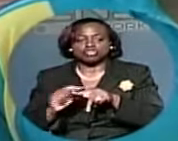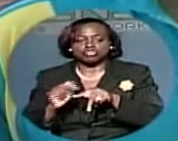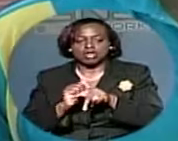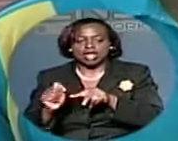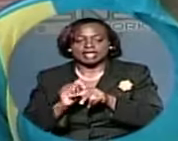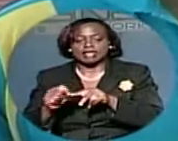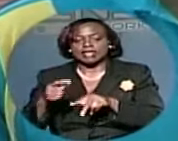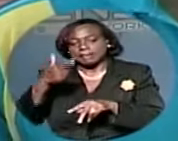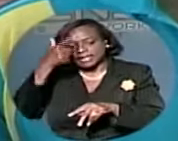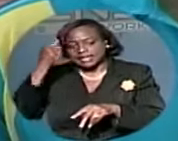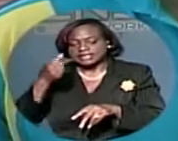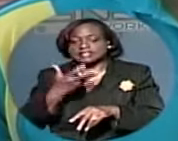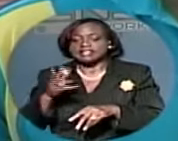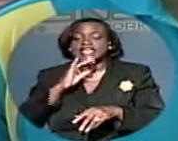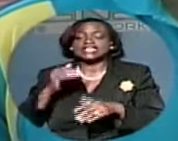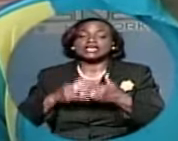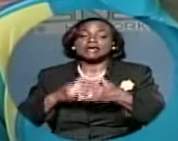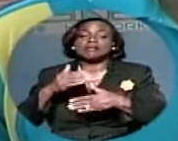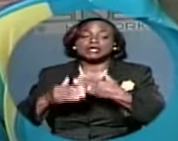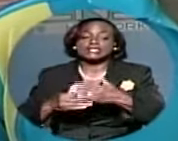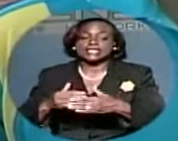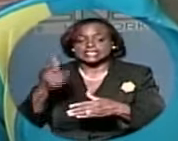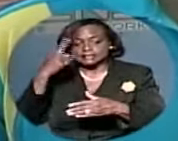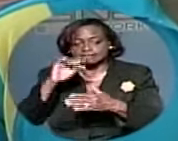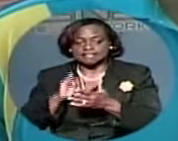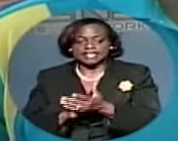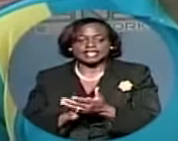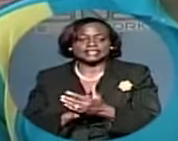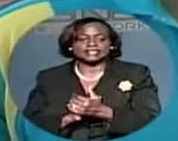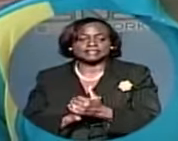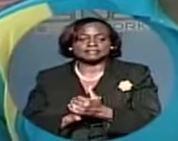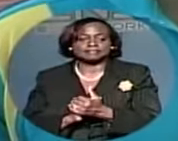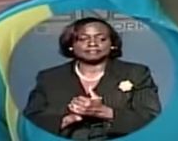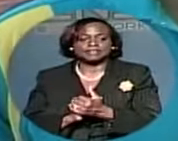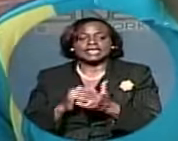certification to take place, and I'm not overly concerned that will not happen. It's just a question of when.